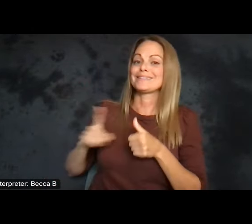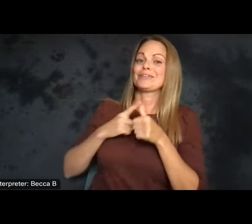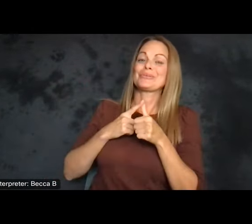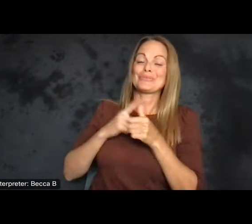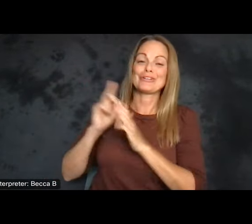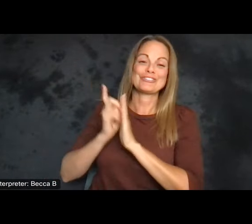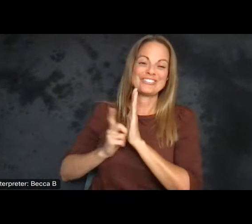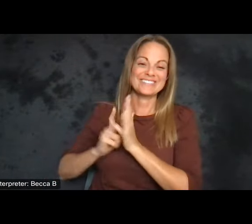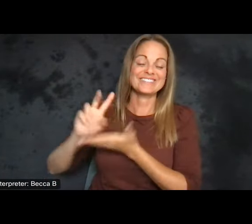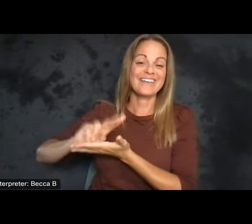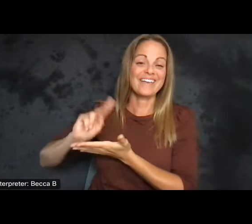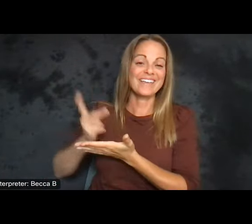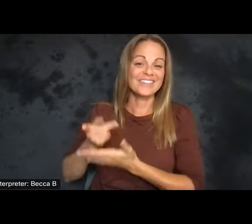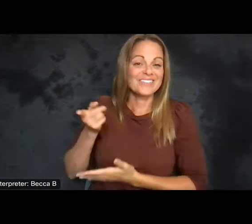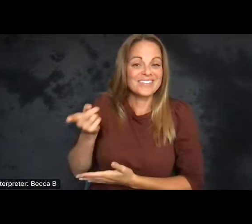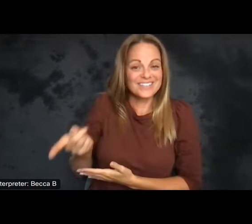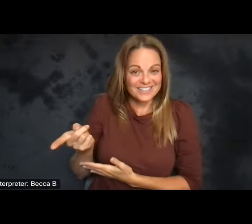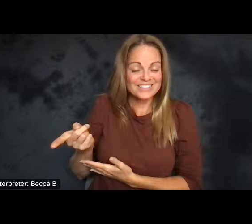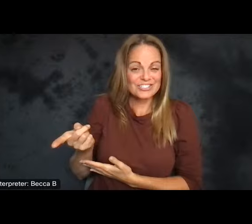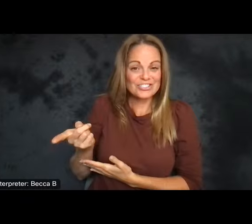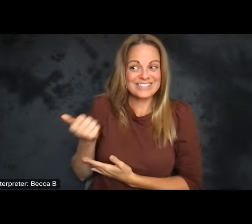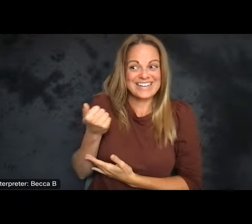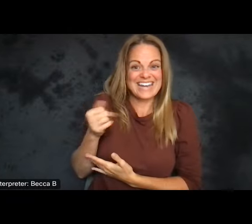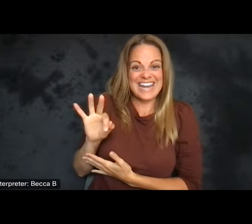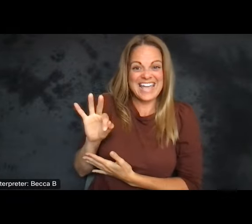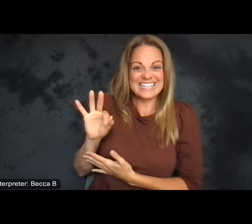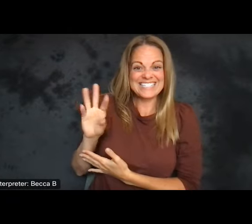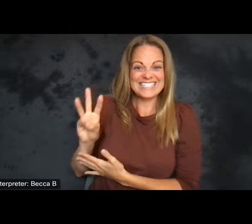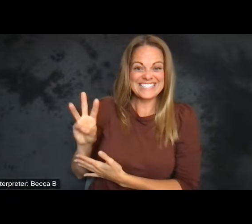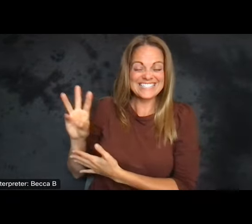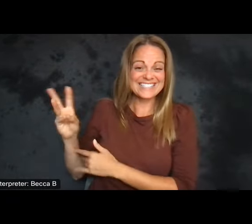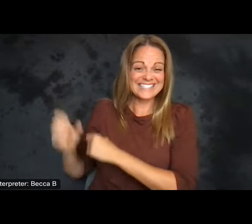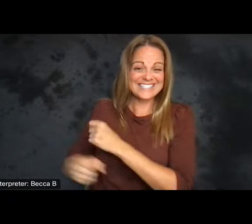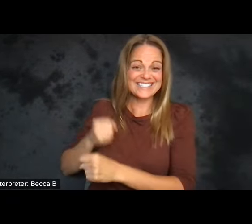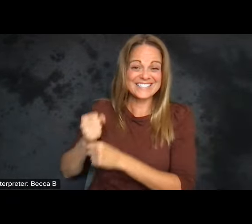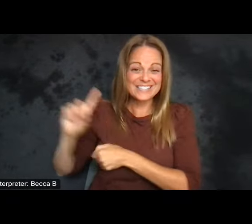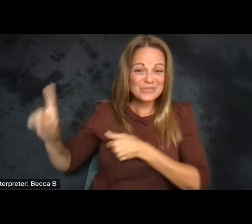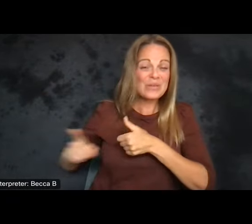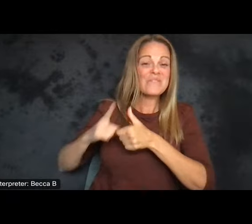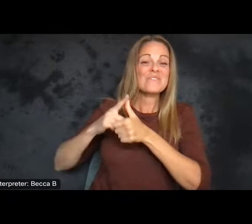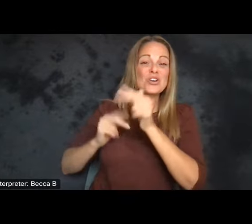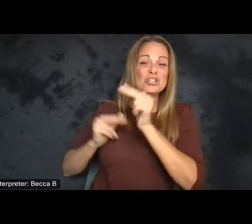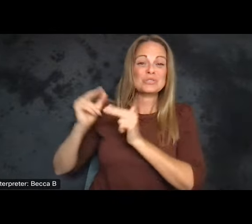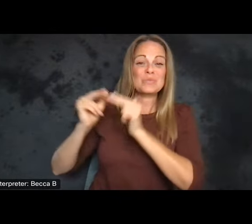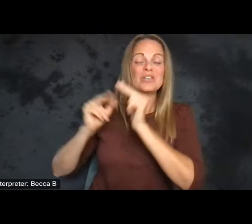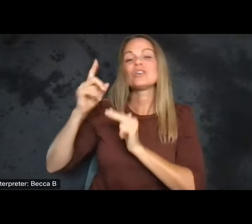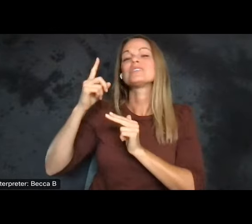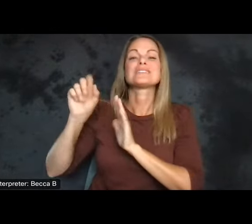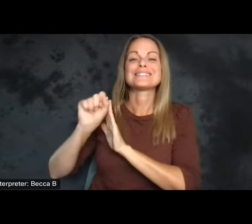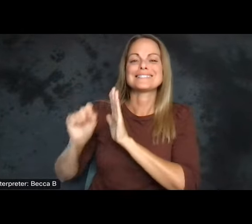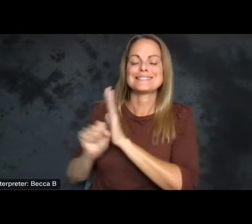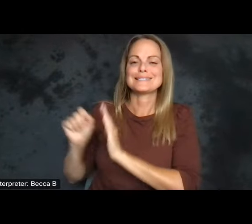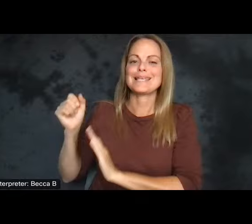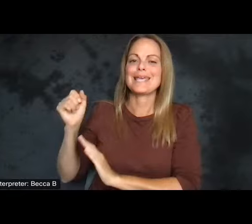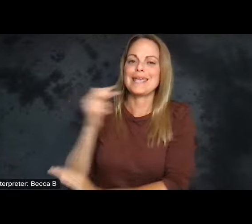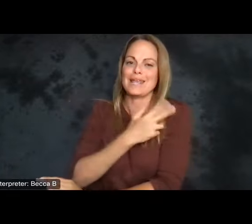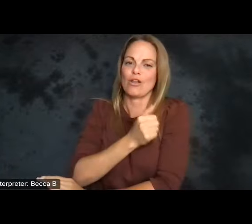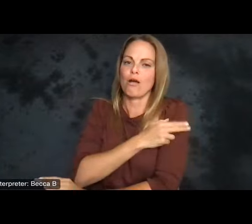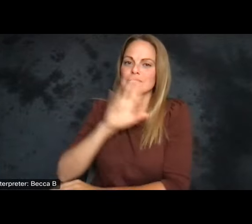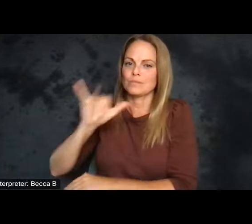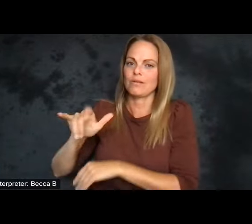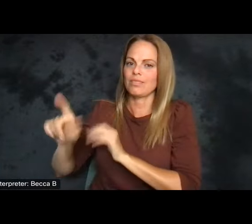of the kitchen there since 1966, when this was first built as a state hospital. Up